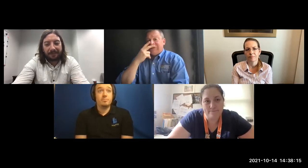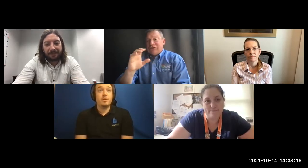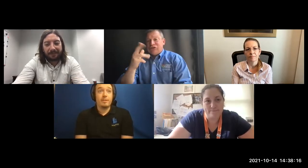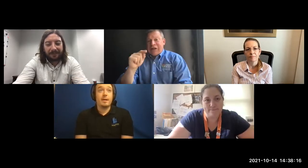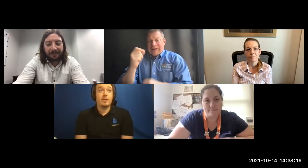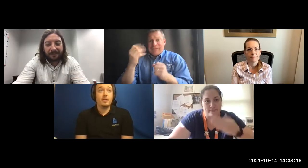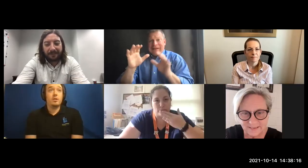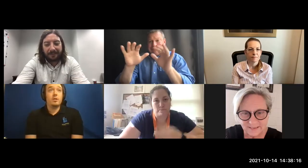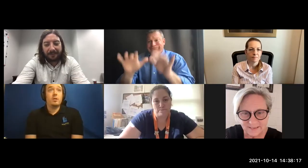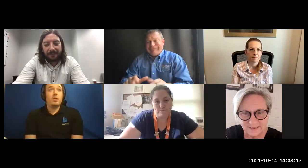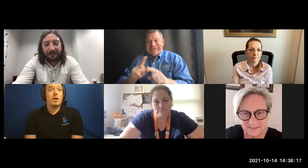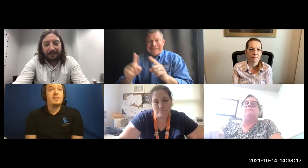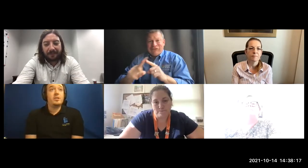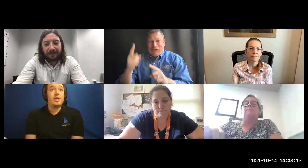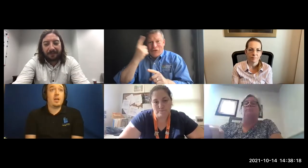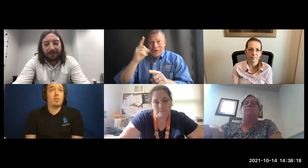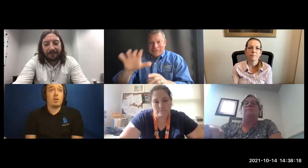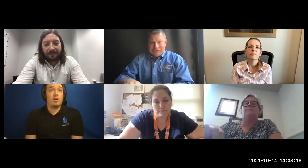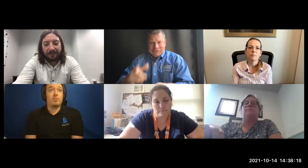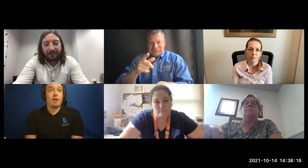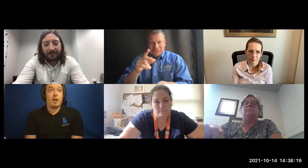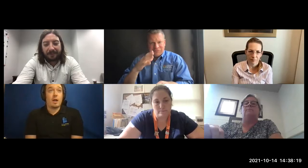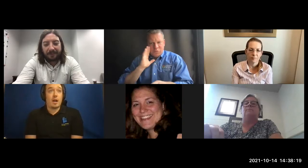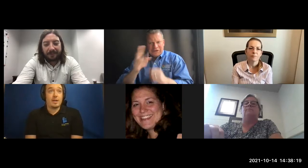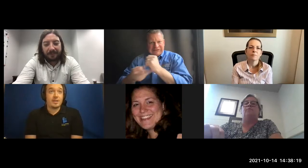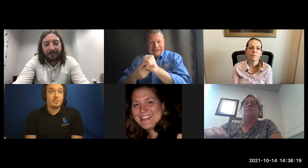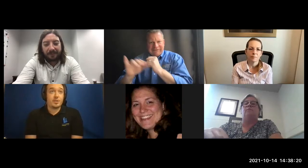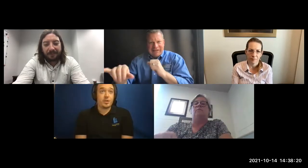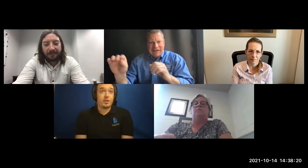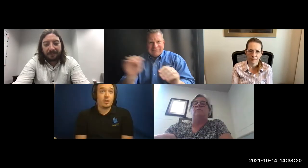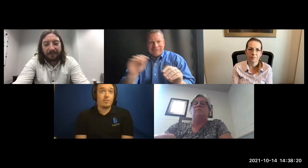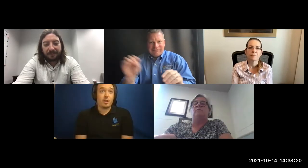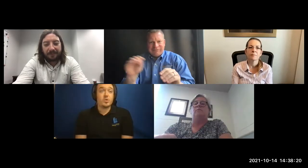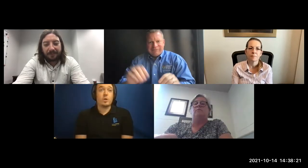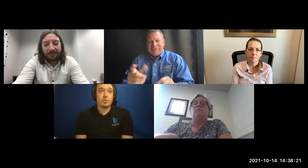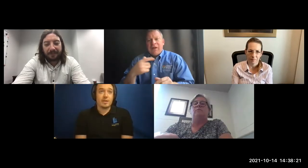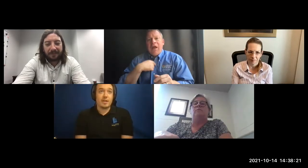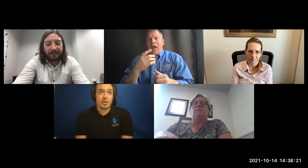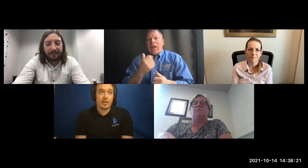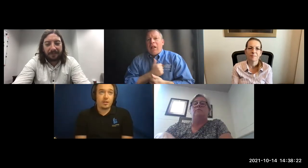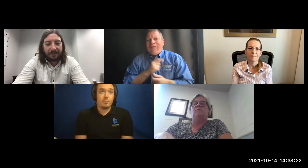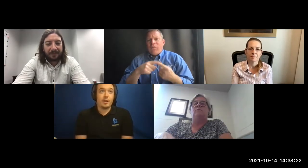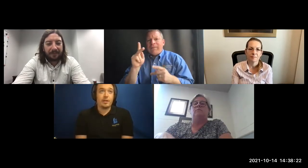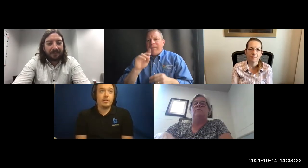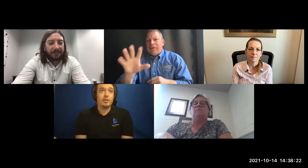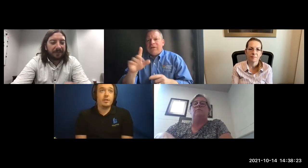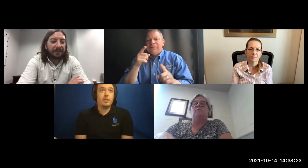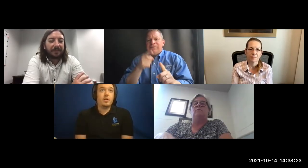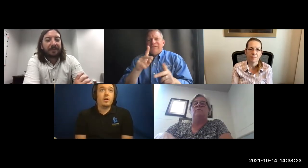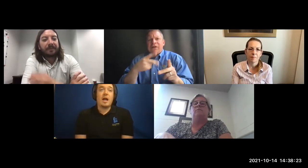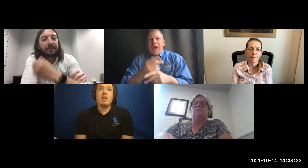Thank you. Good feedback. I see in the chat a lot of ideas being shared, a lot of thoughts. We will save that chat and compile